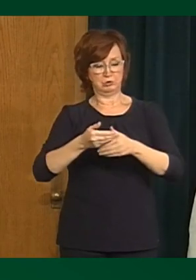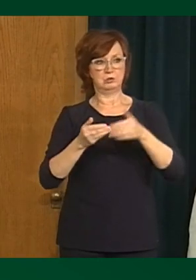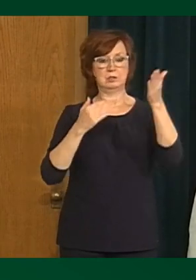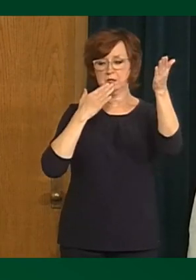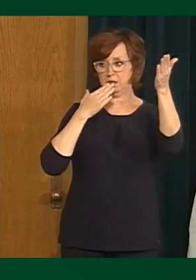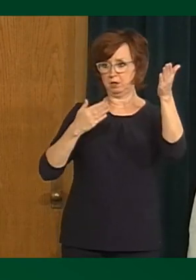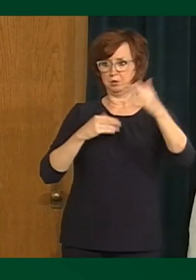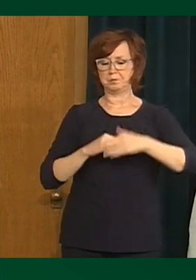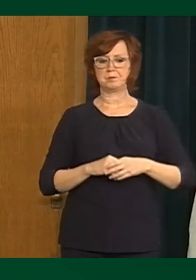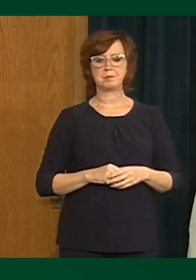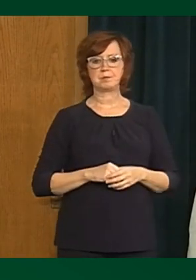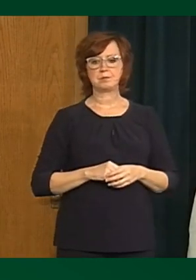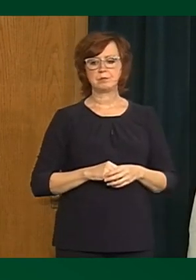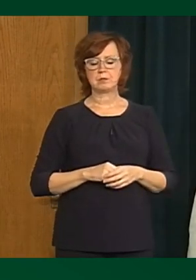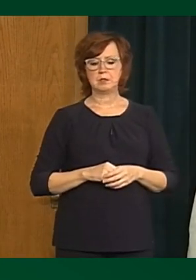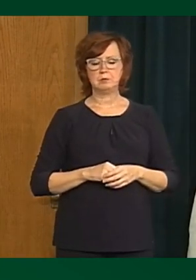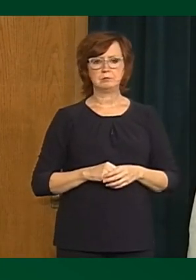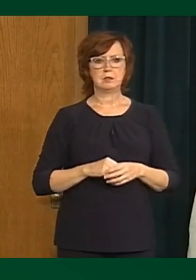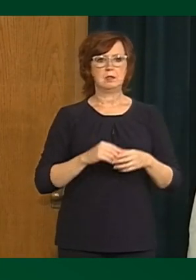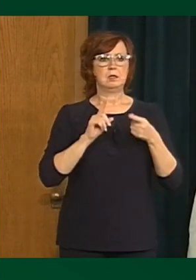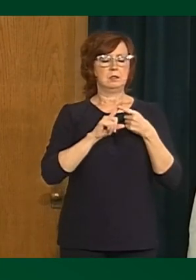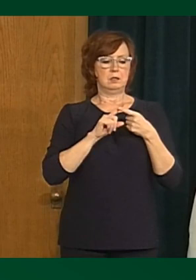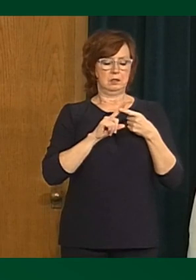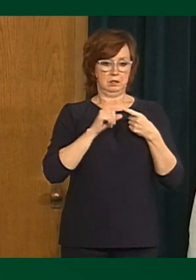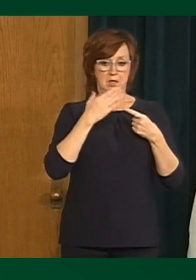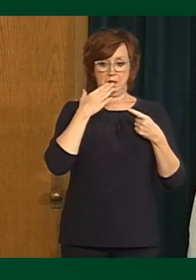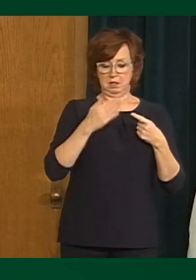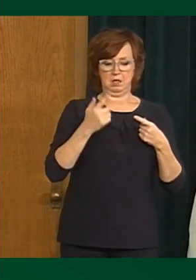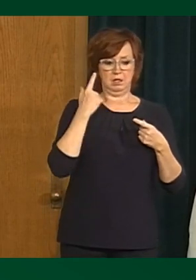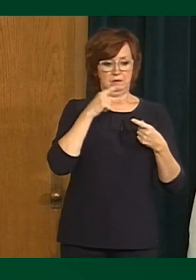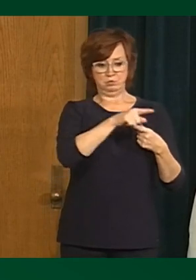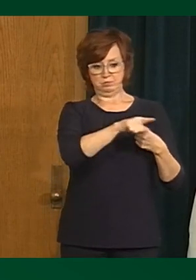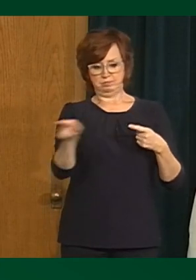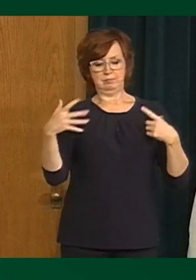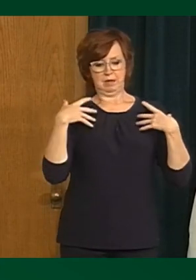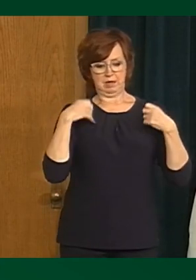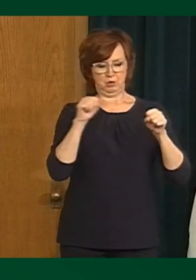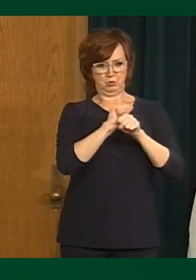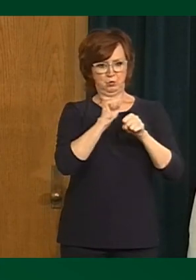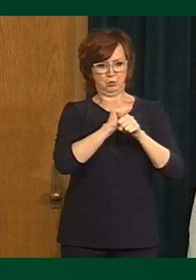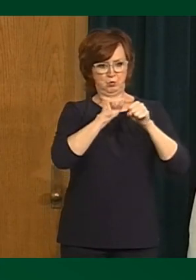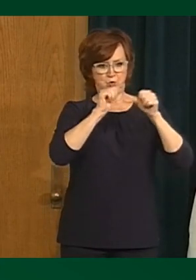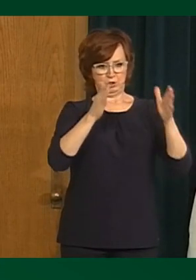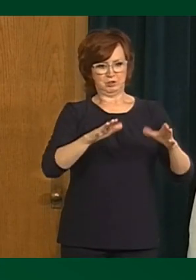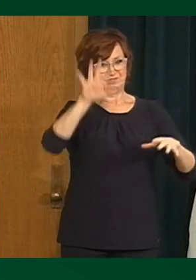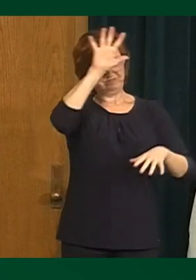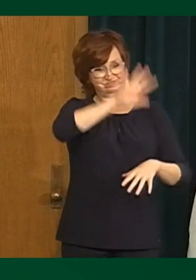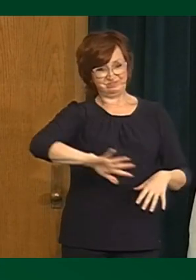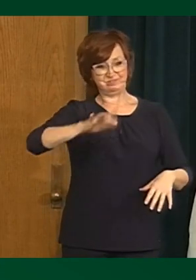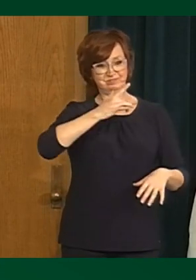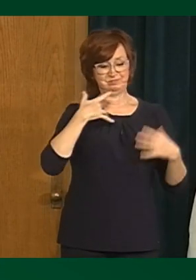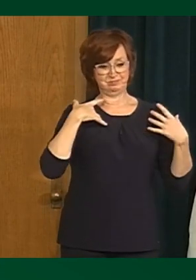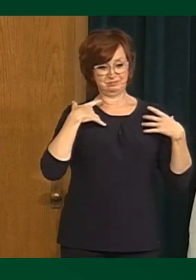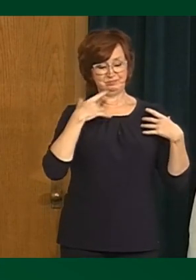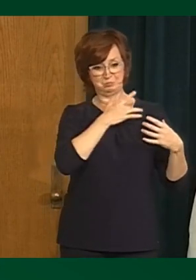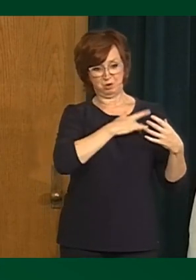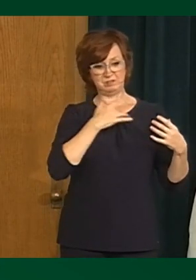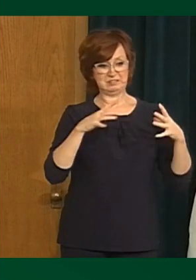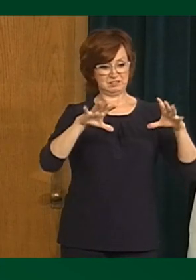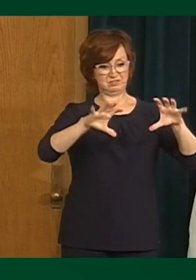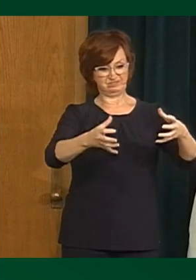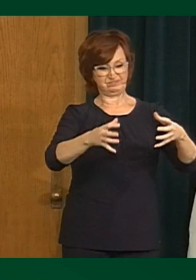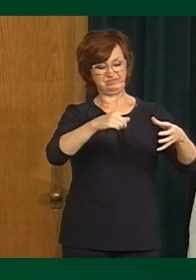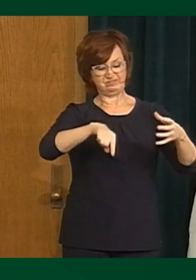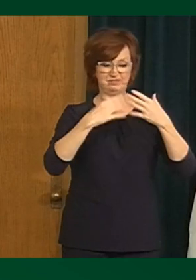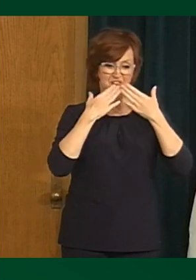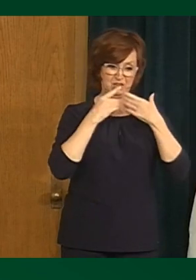I'm going to start by thanking healthcare workers across the province for the work they do each and every day, and in particular, as we enter this reopened phase